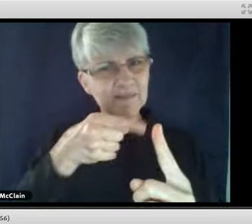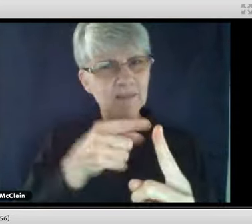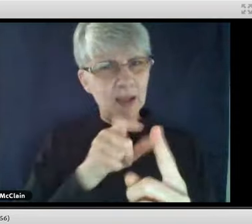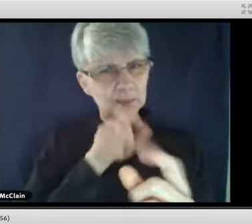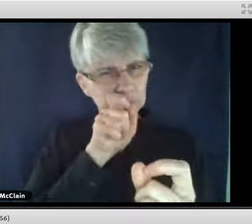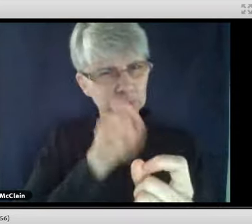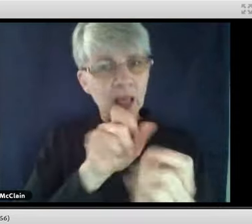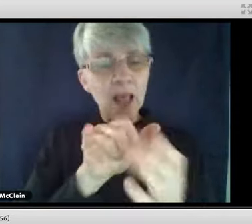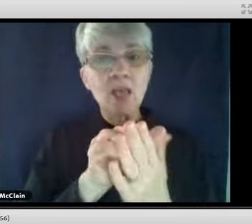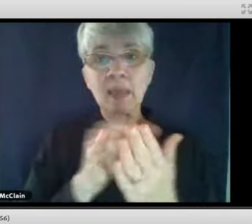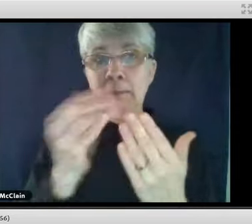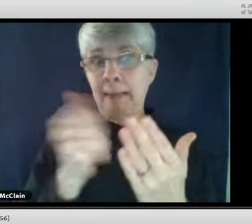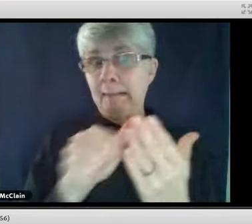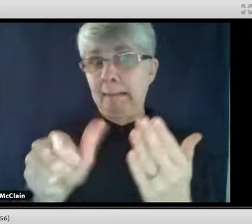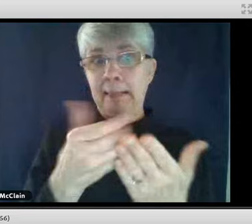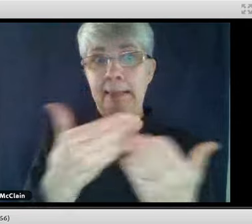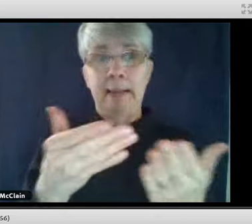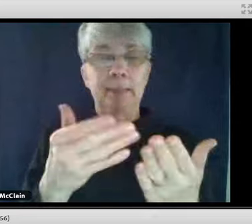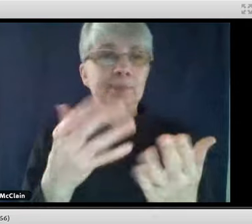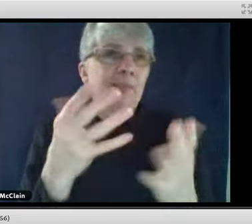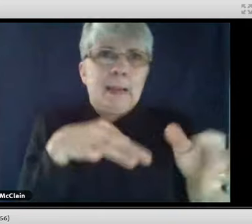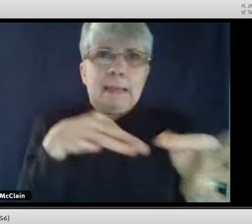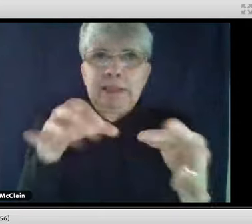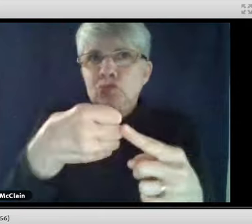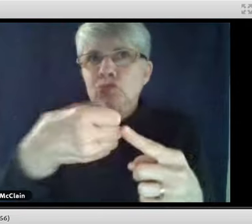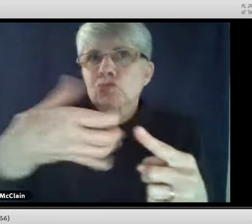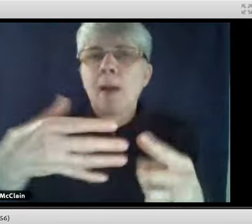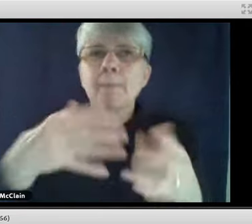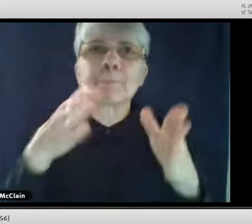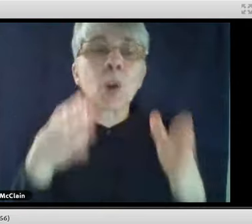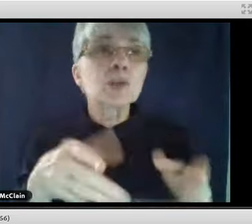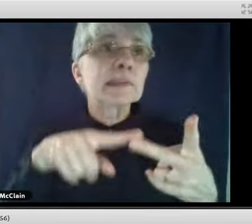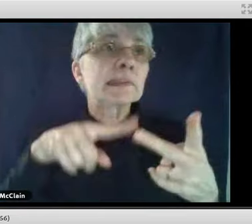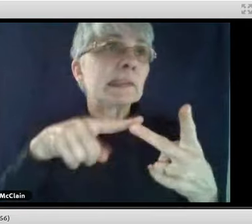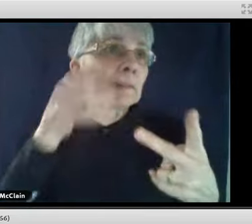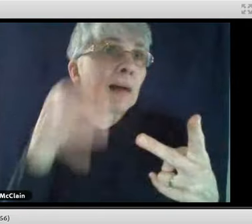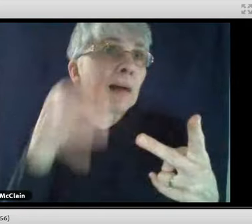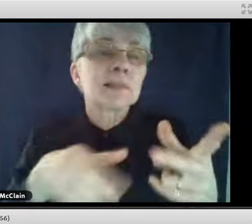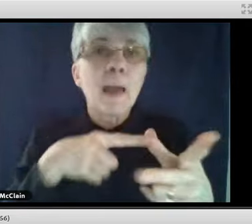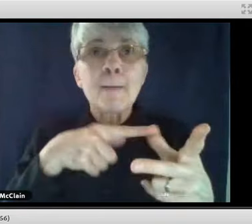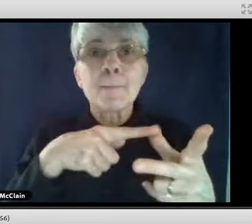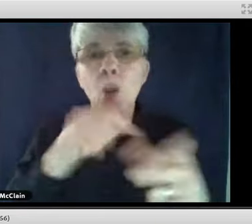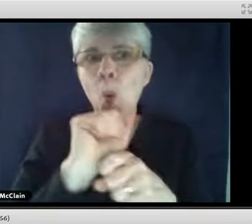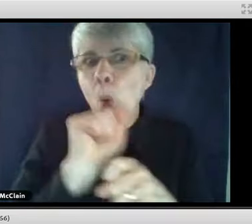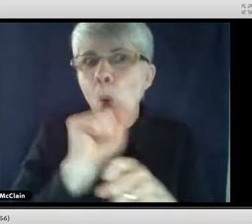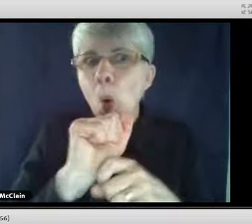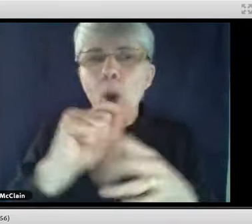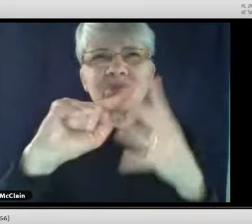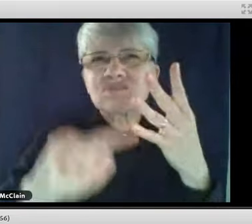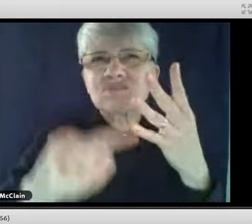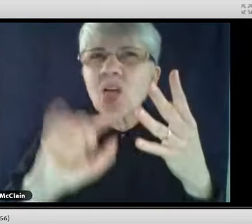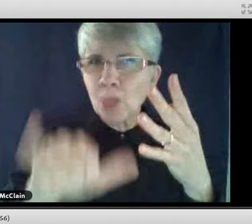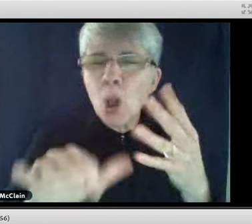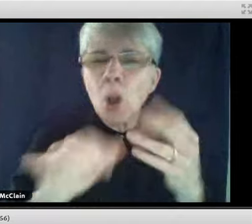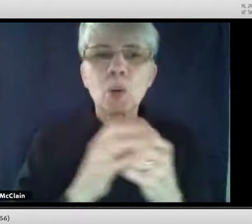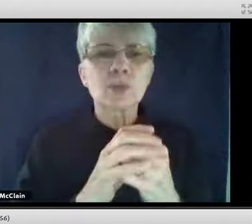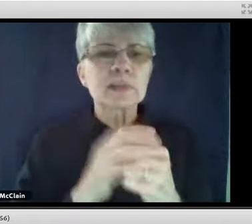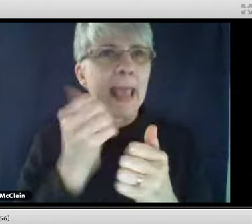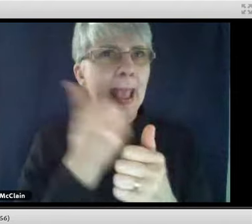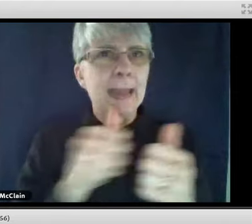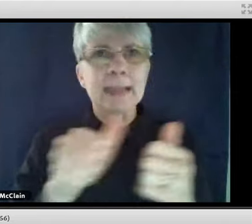be really anything that we can describe. So a person, a concept, a work, etc. Any of those can be an